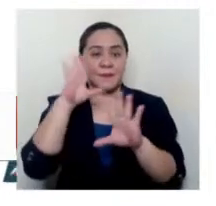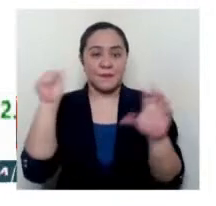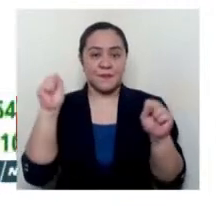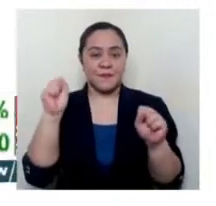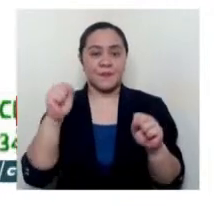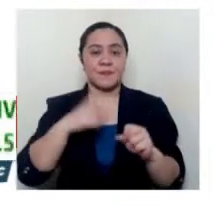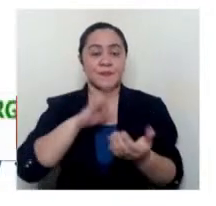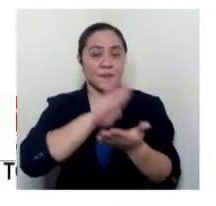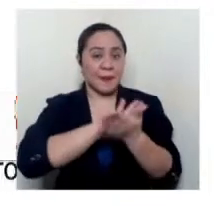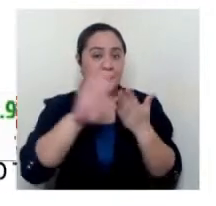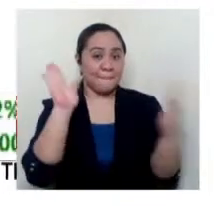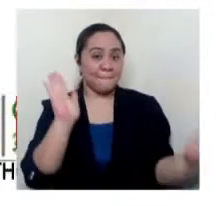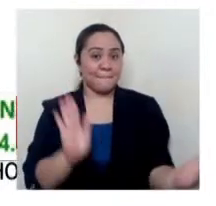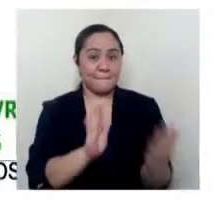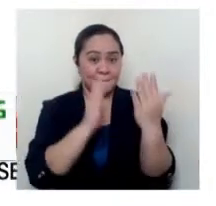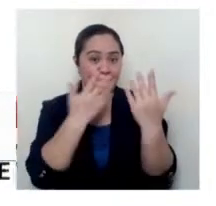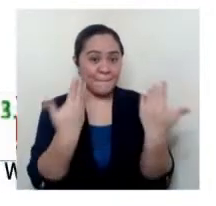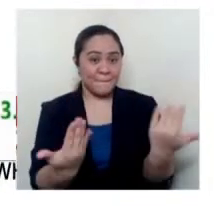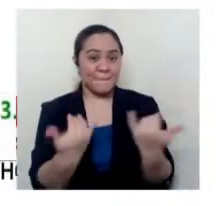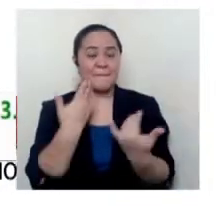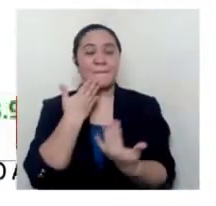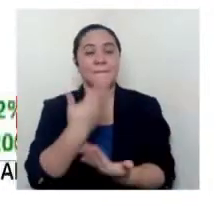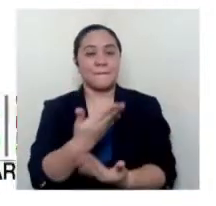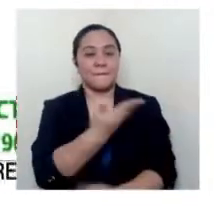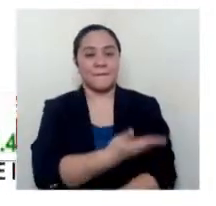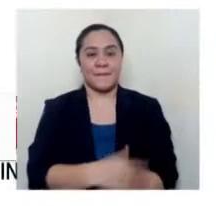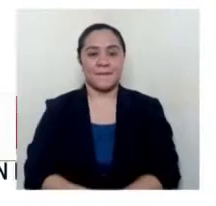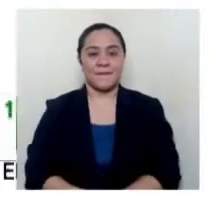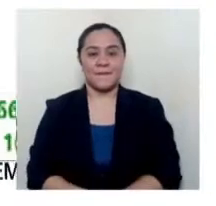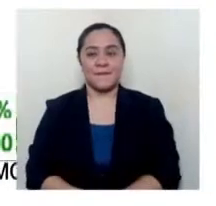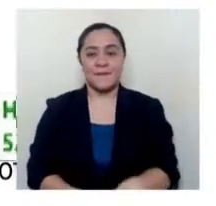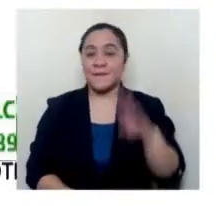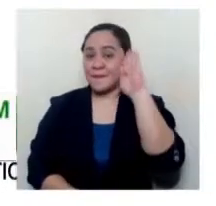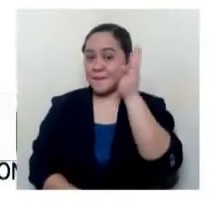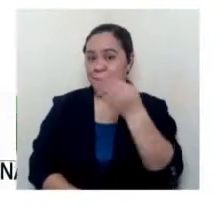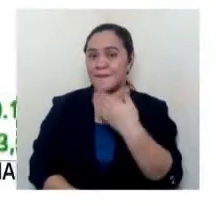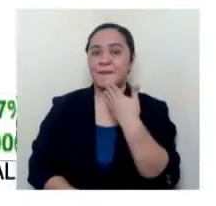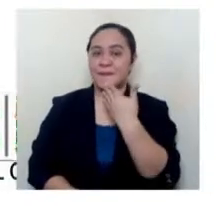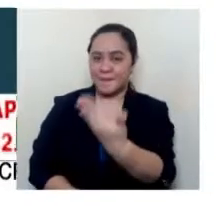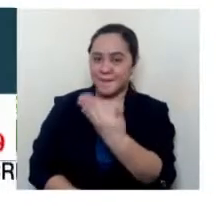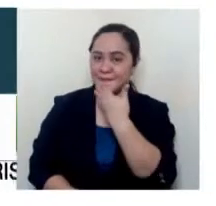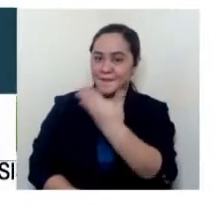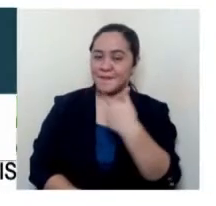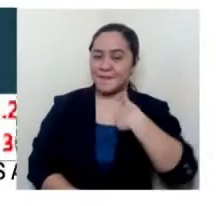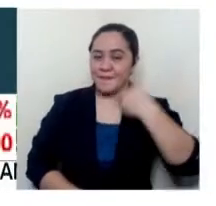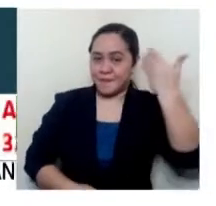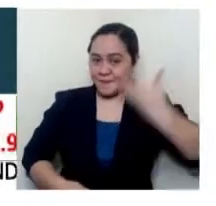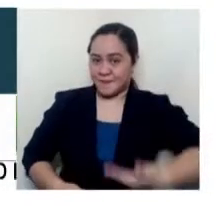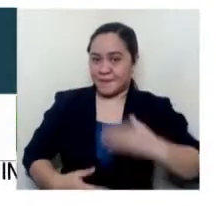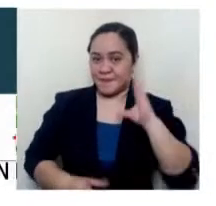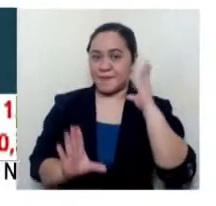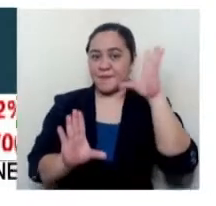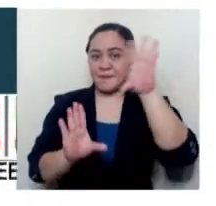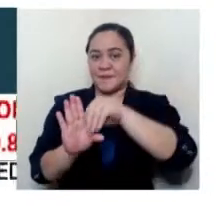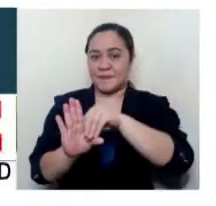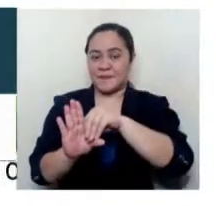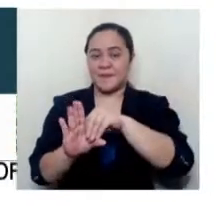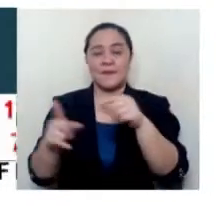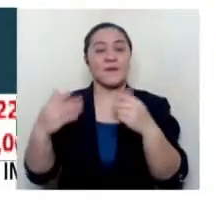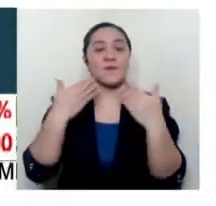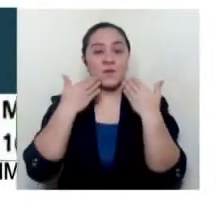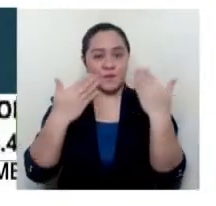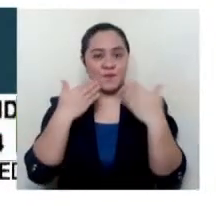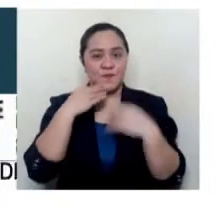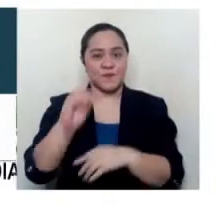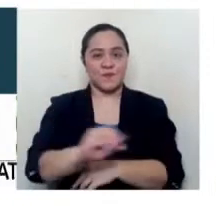nice to see you again. Thanks for joining us today. Yes, thank you, Carmina, for having me here. Good morning to everyone.